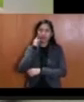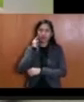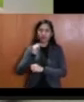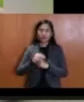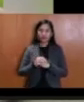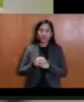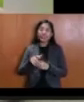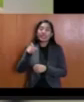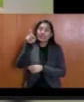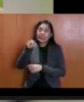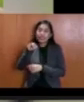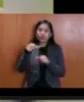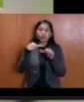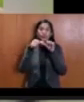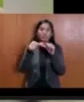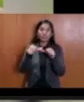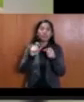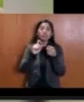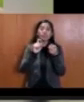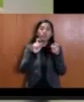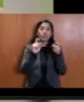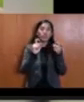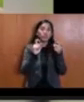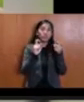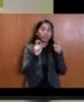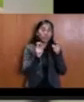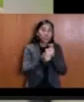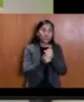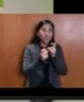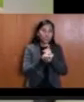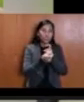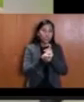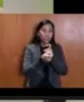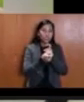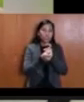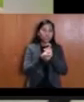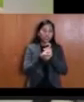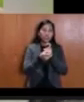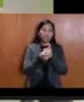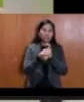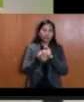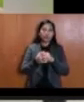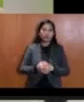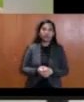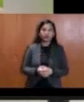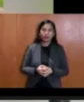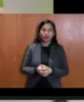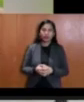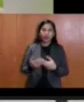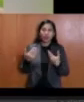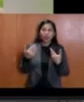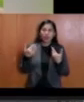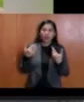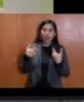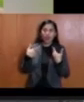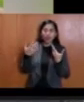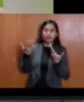we need to continue reforms under APIRA and amend APIRA. There are now proposals to amend